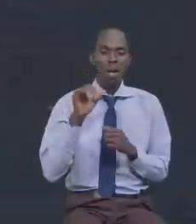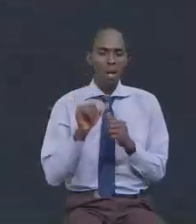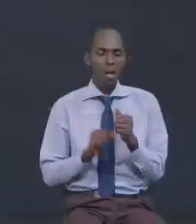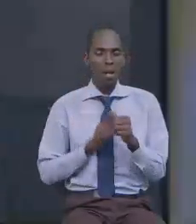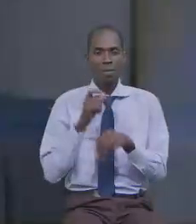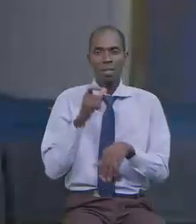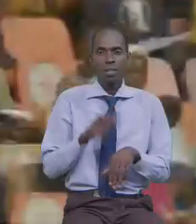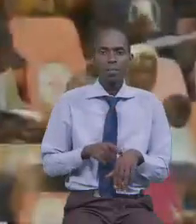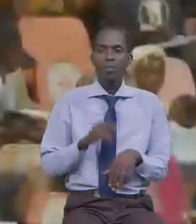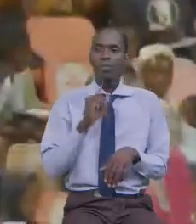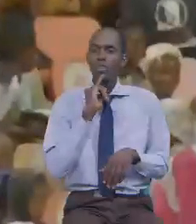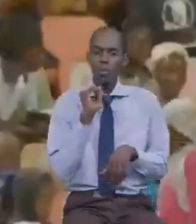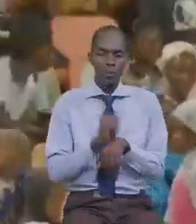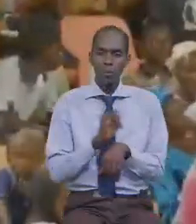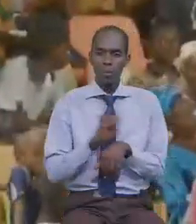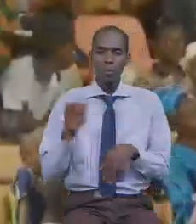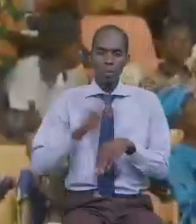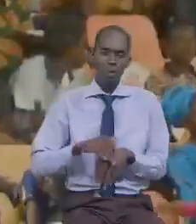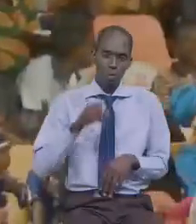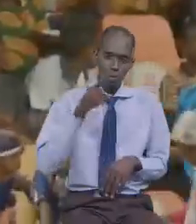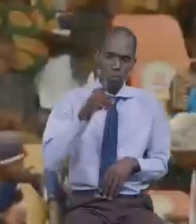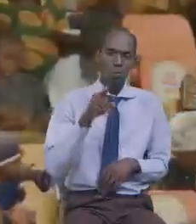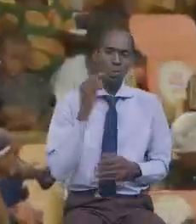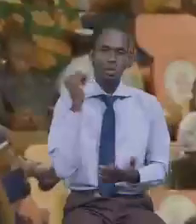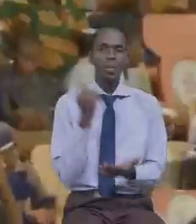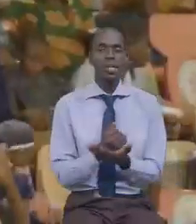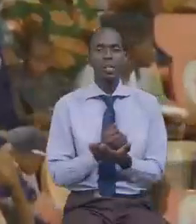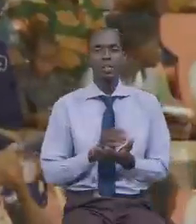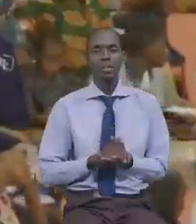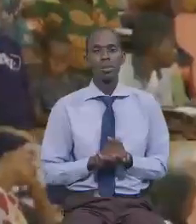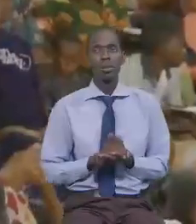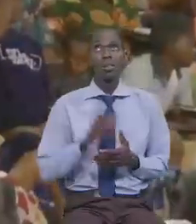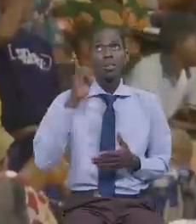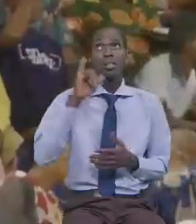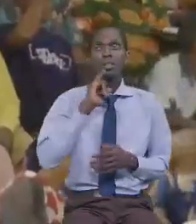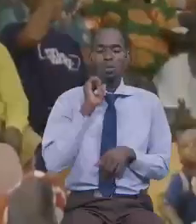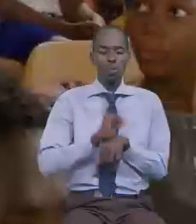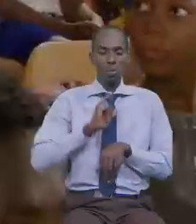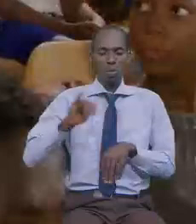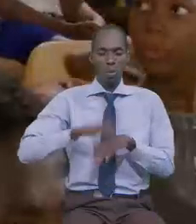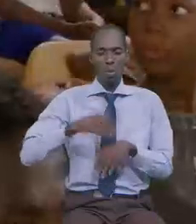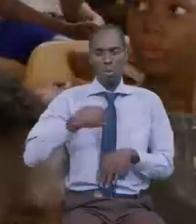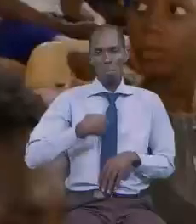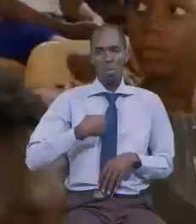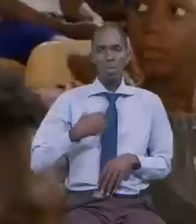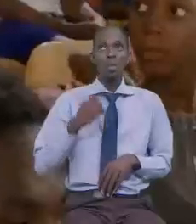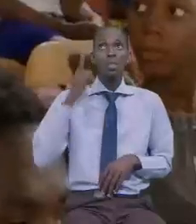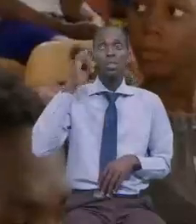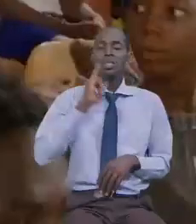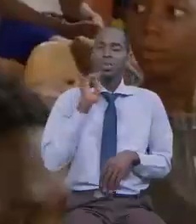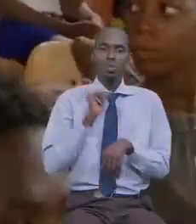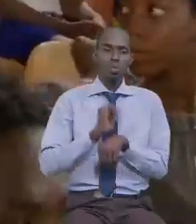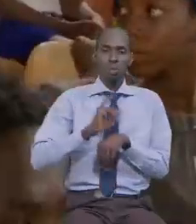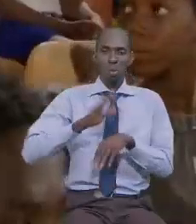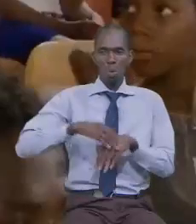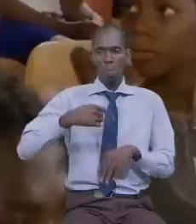is working on you. It's working on me. I said it's working on me. It's